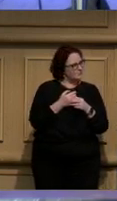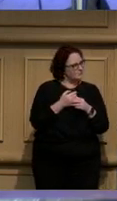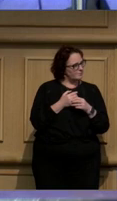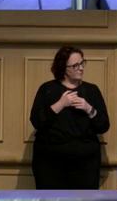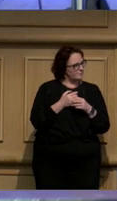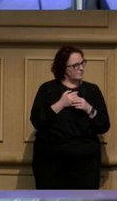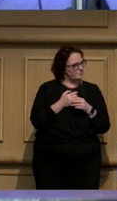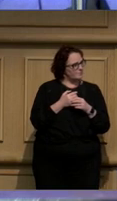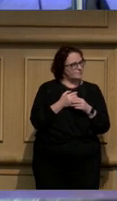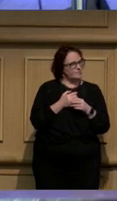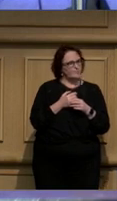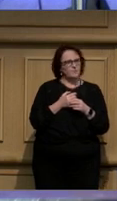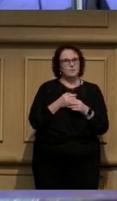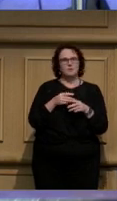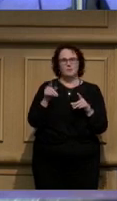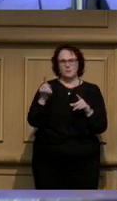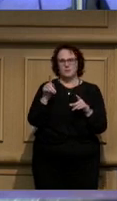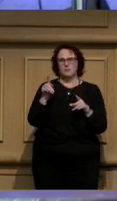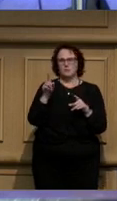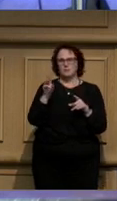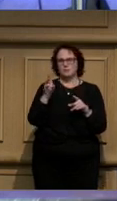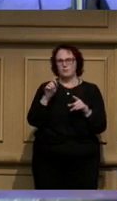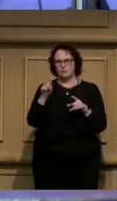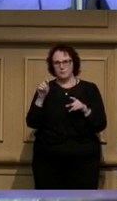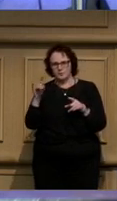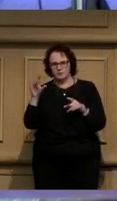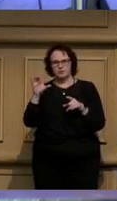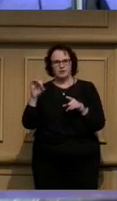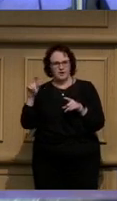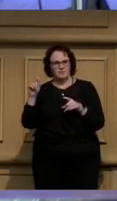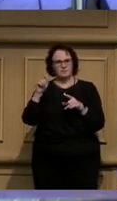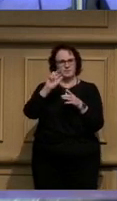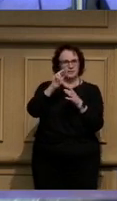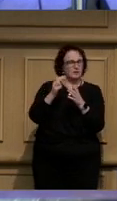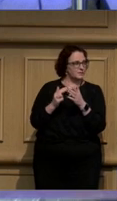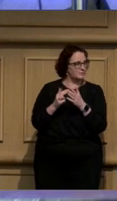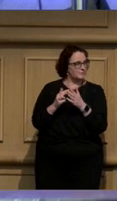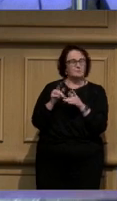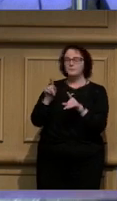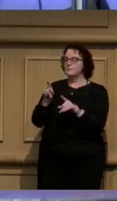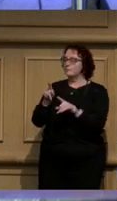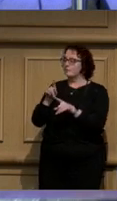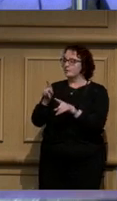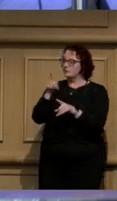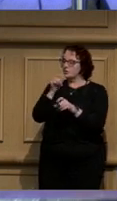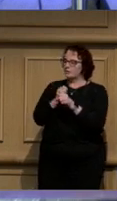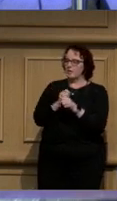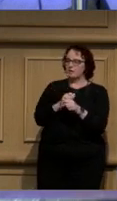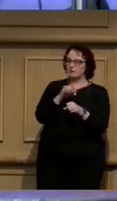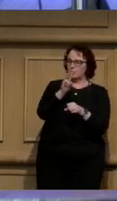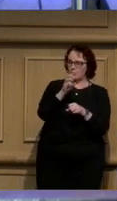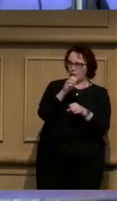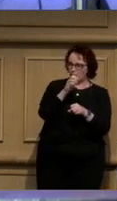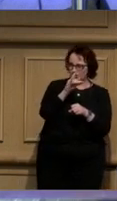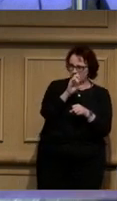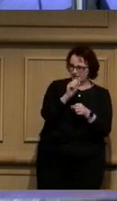about the witchcrafts and mm-hmm. Female artists and yeah. While you speak of witches and witchcraft, while they might not